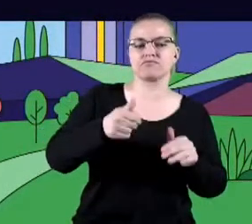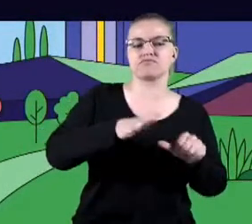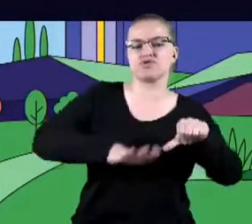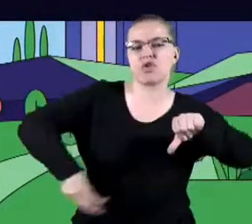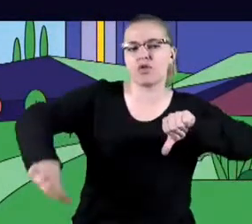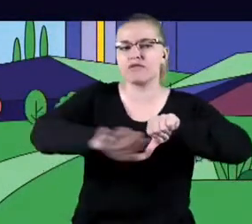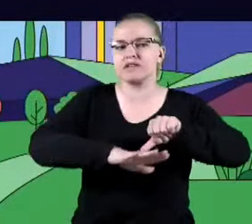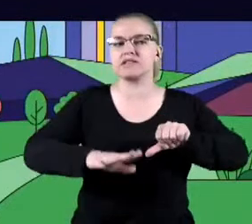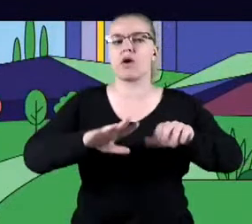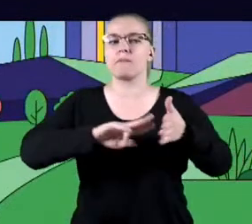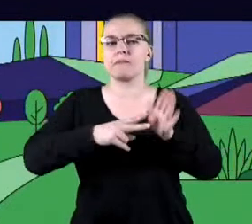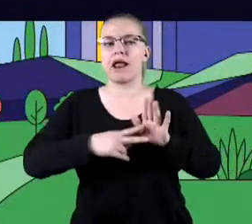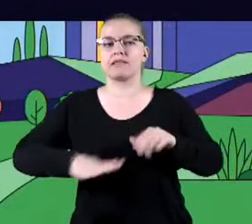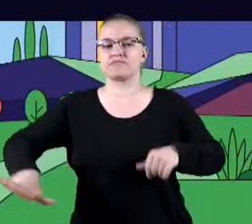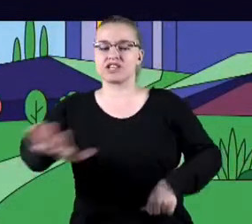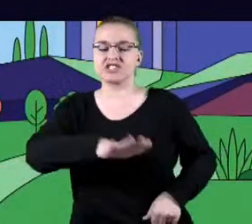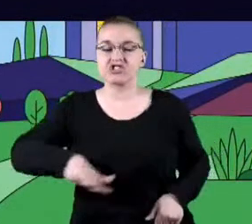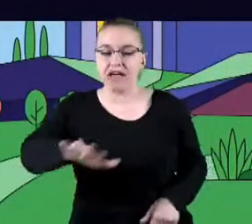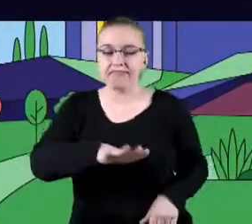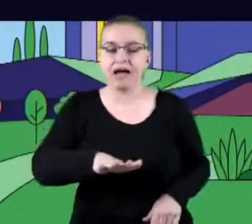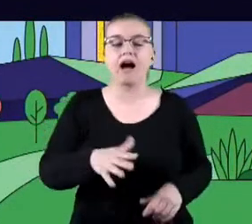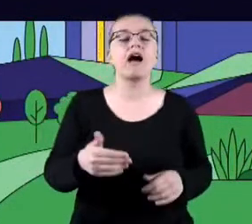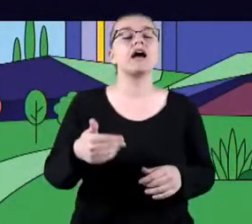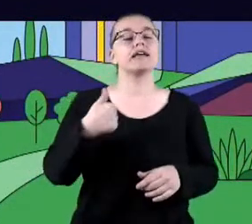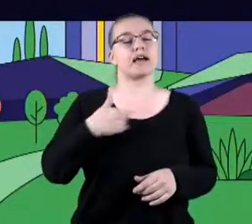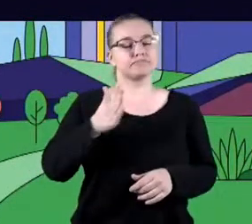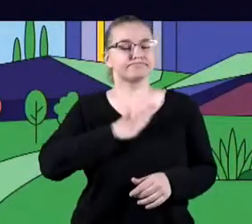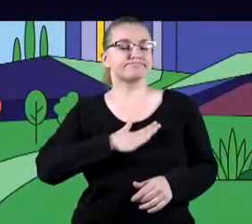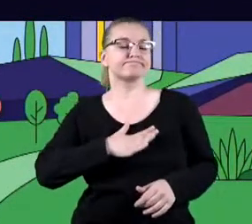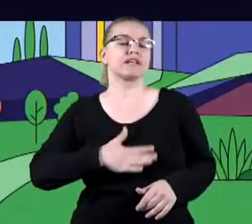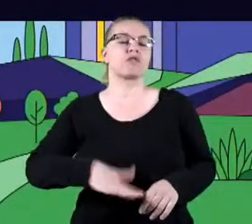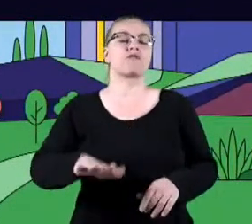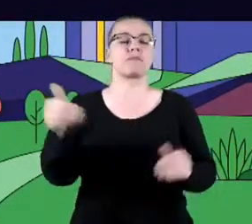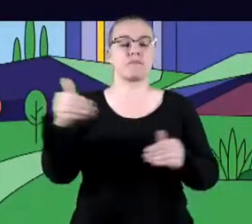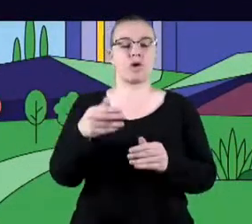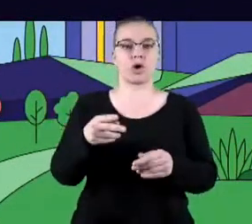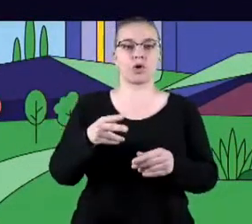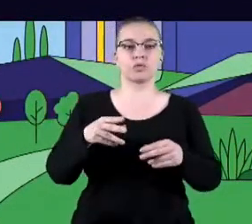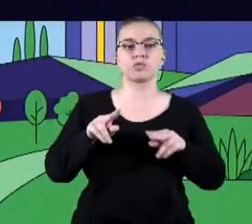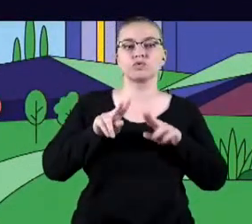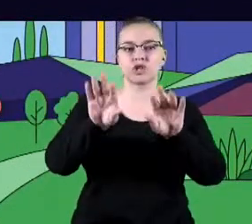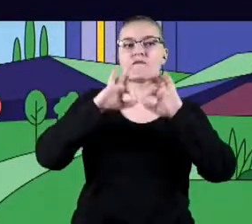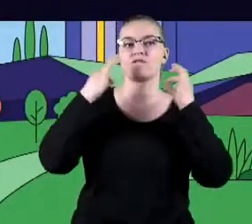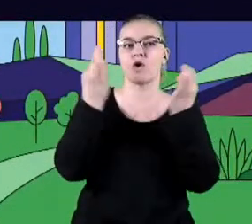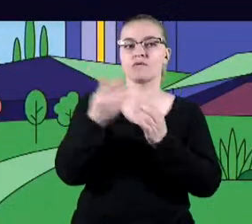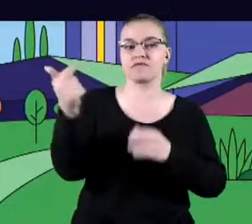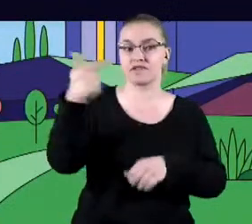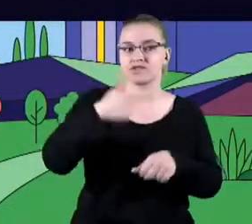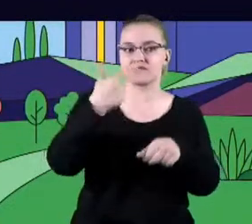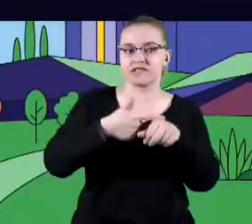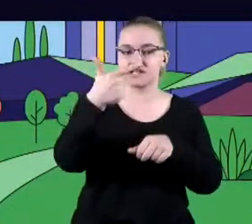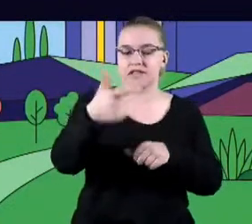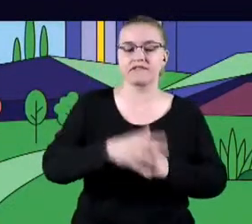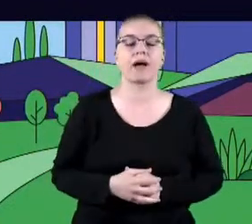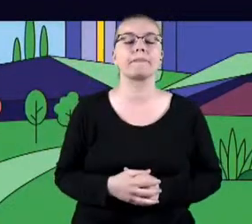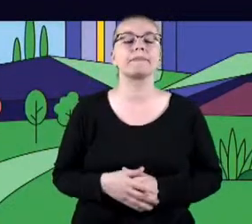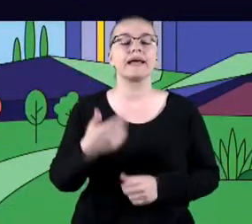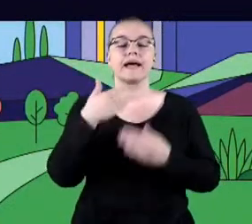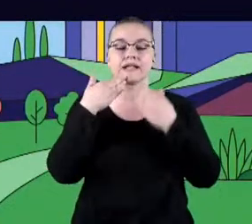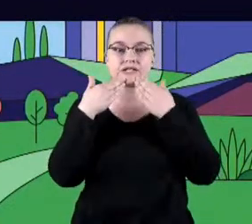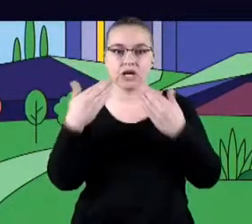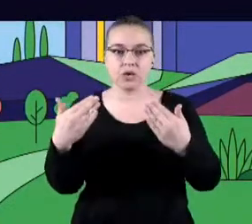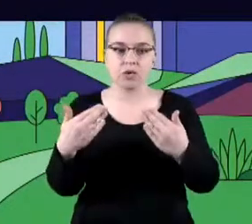dialogue session of World Urban Forum 2022. I thank you for providing me with this opportunity